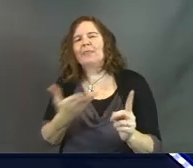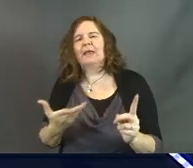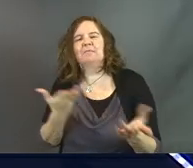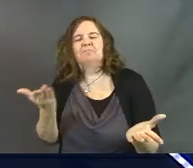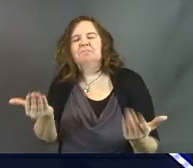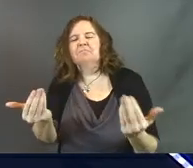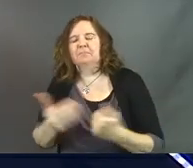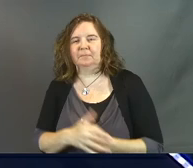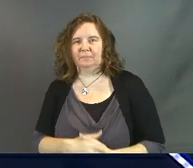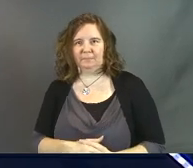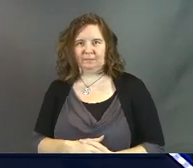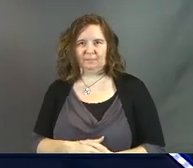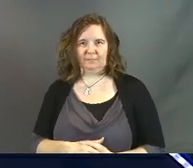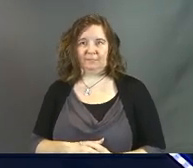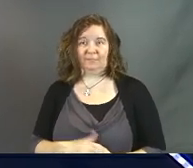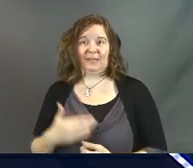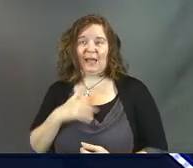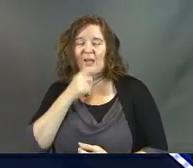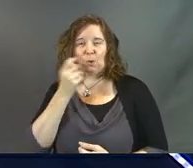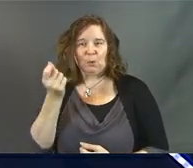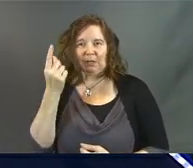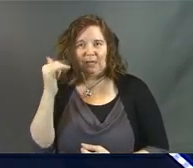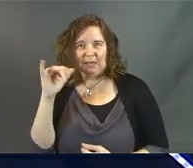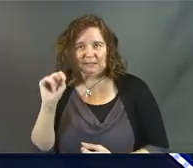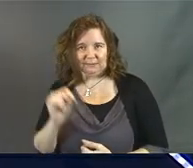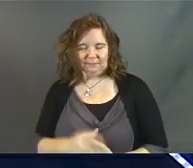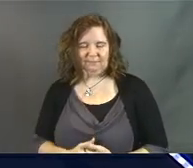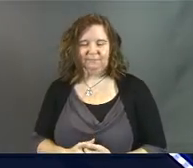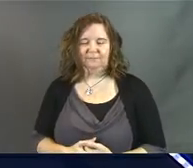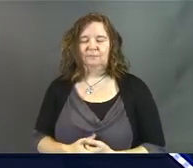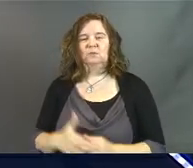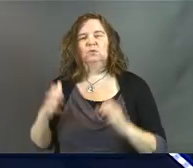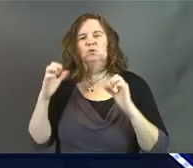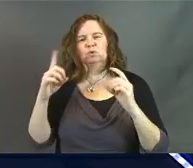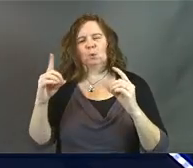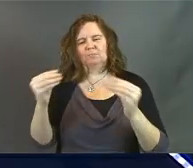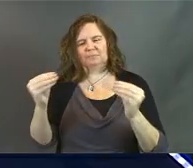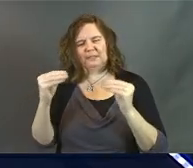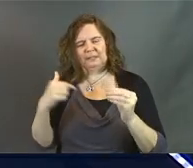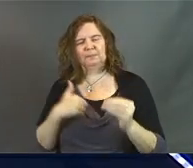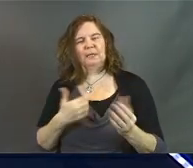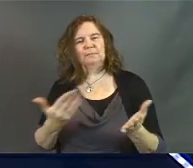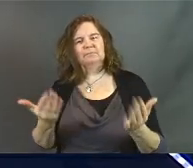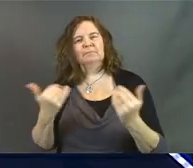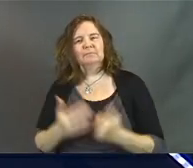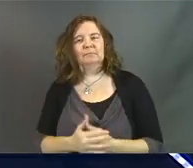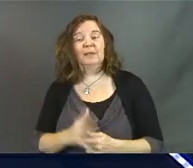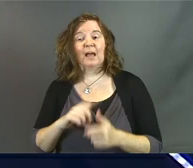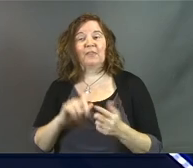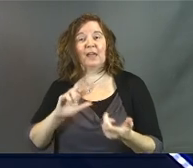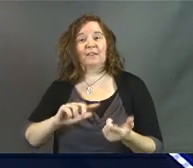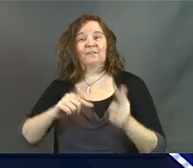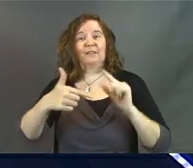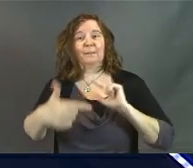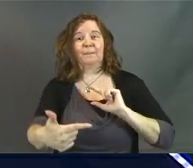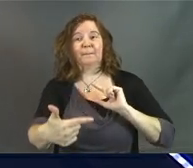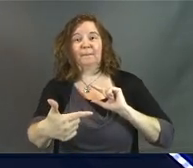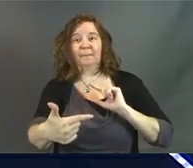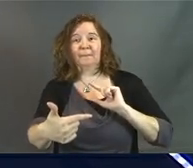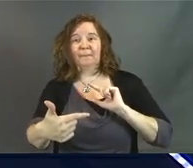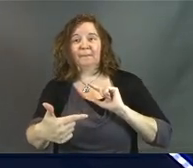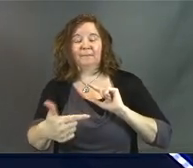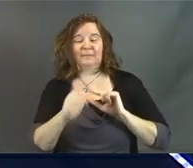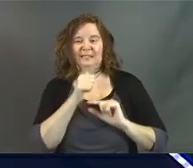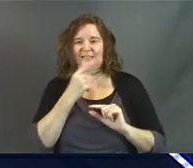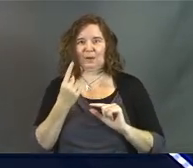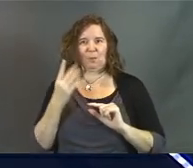thing. I don't get it. So educate me. And then flip the conversation.